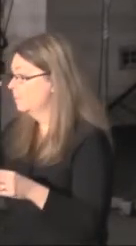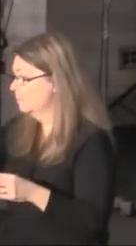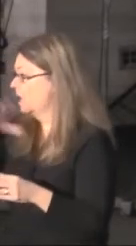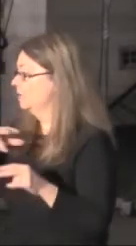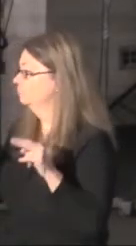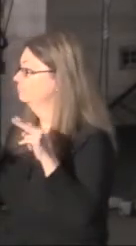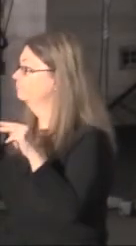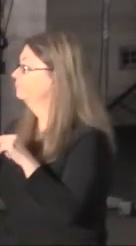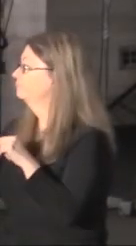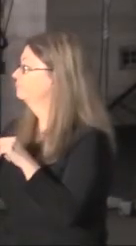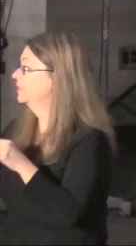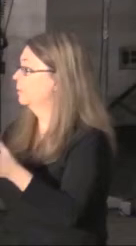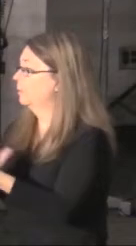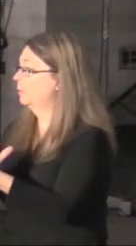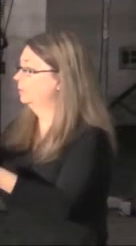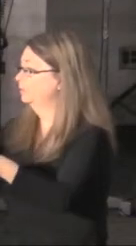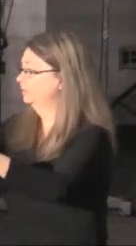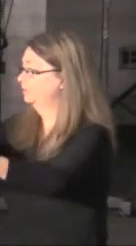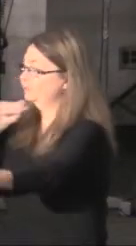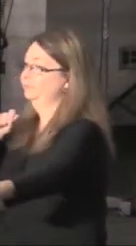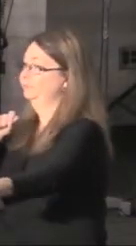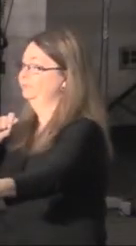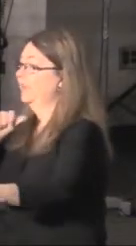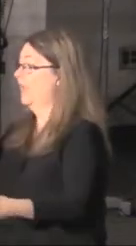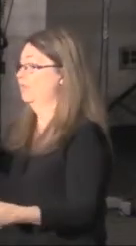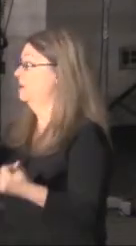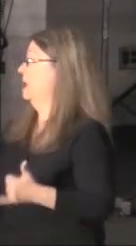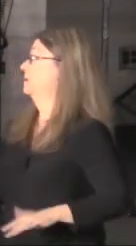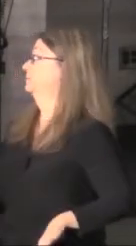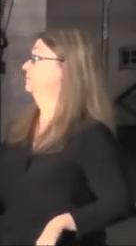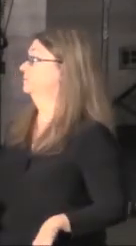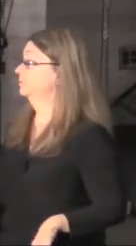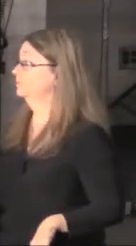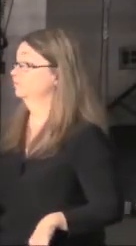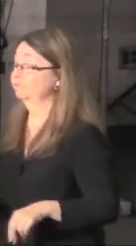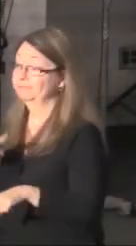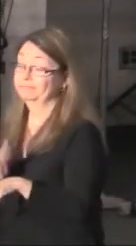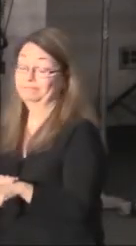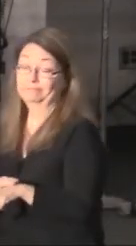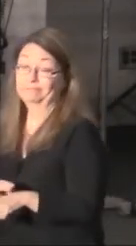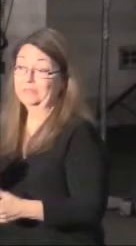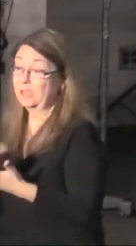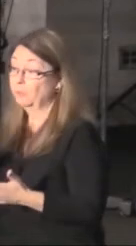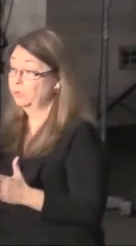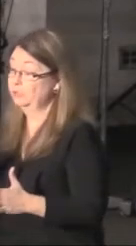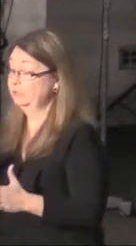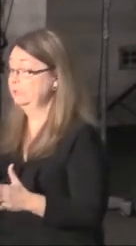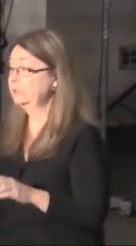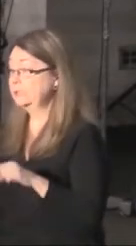the stage and he takes the paper and he rips it out. He says, not in there anymore. And of course, you know, some preachers can